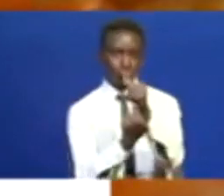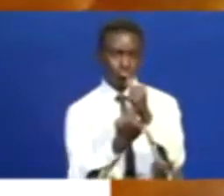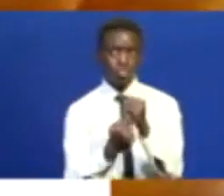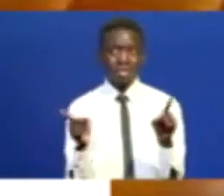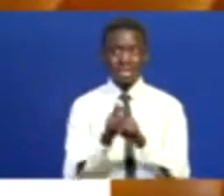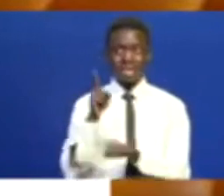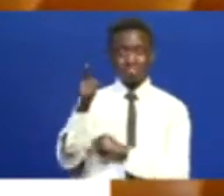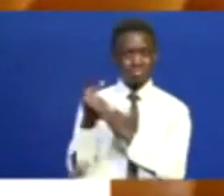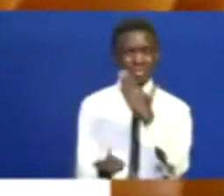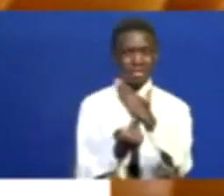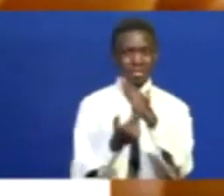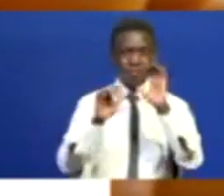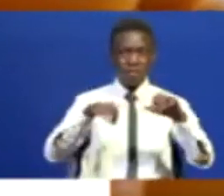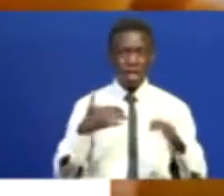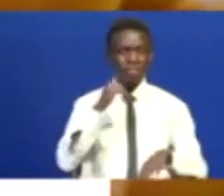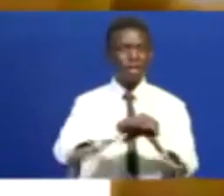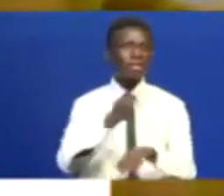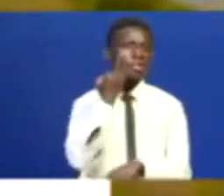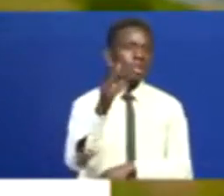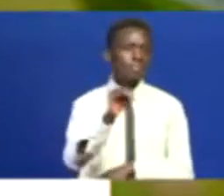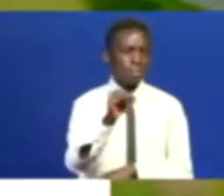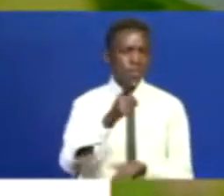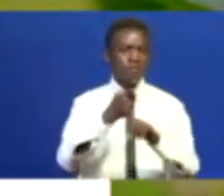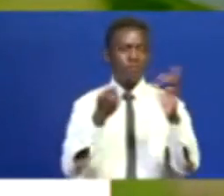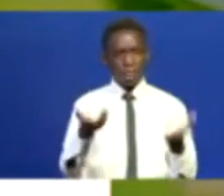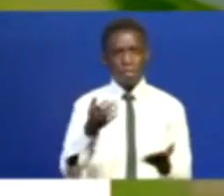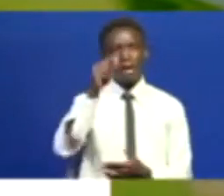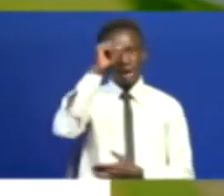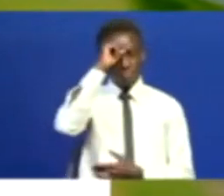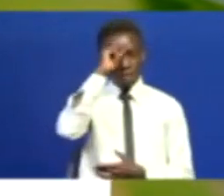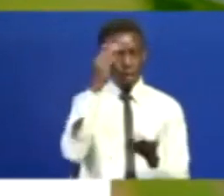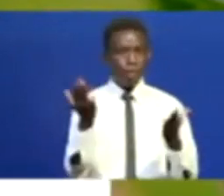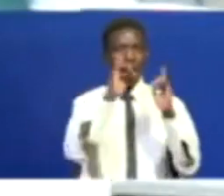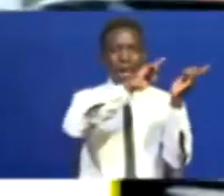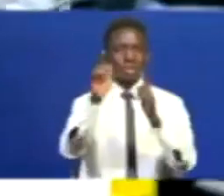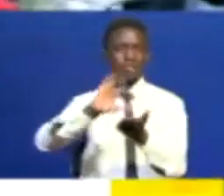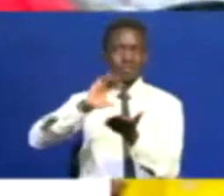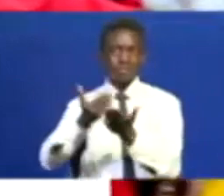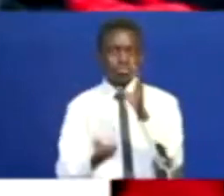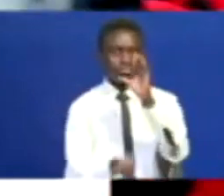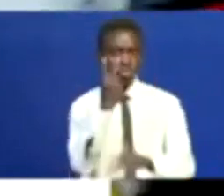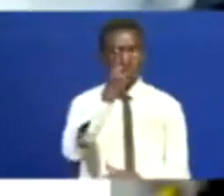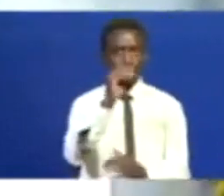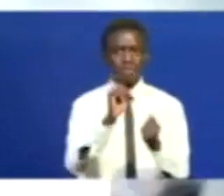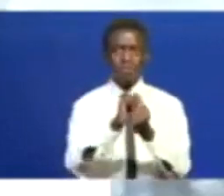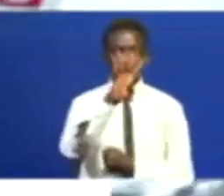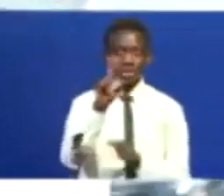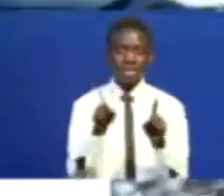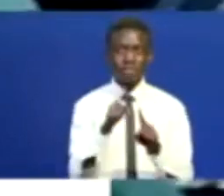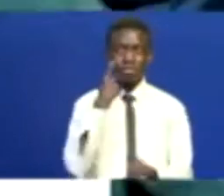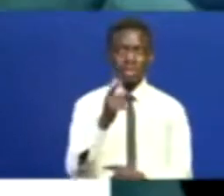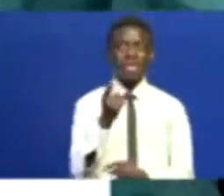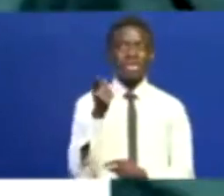received a 300 million shillings loan from the state-owned Hustler Fund. Launched in 2014, the e-commerce